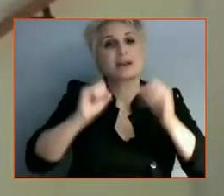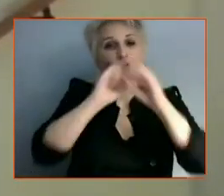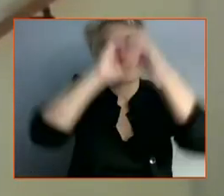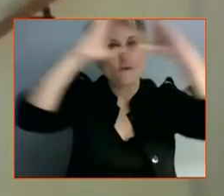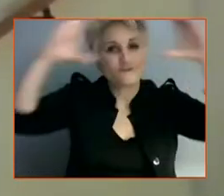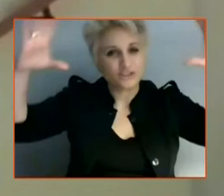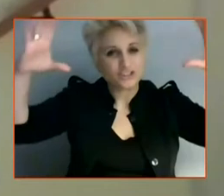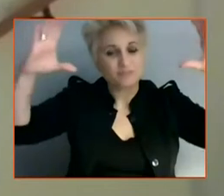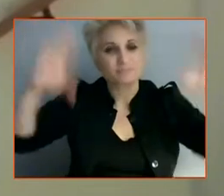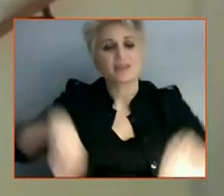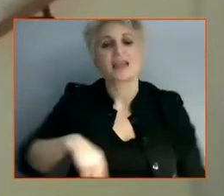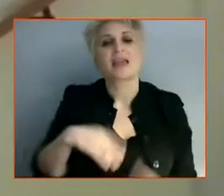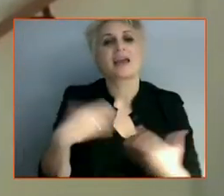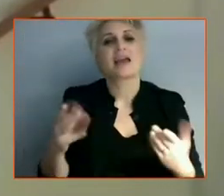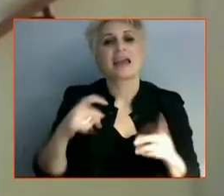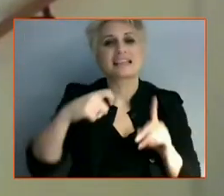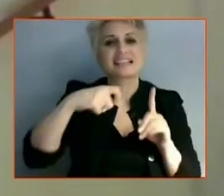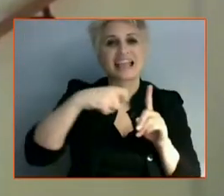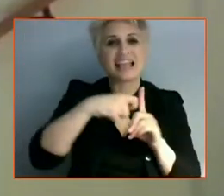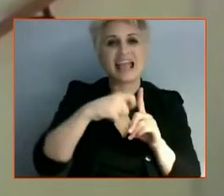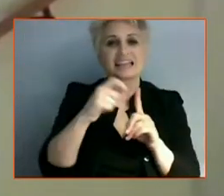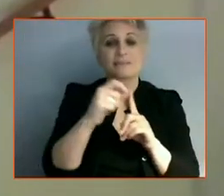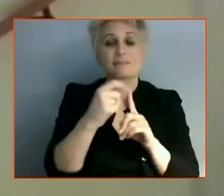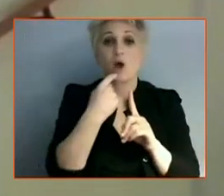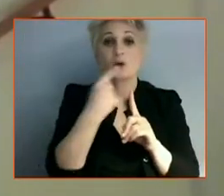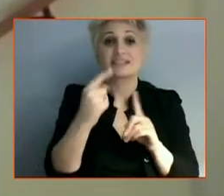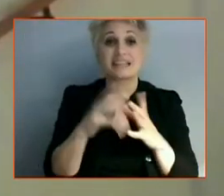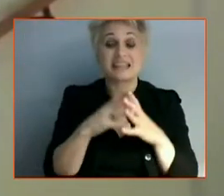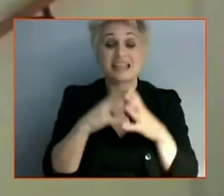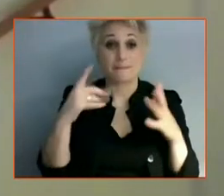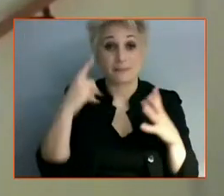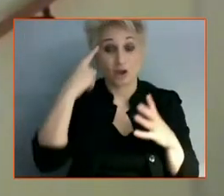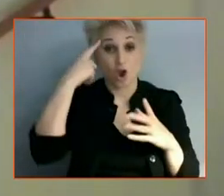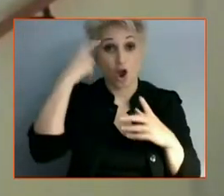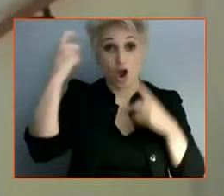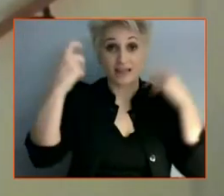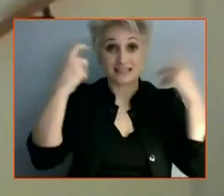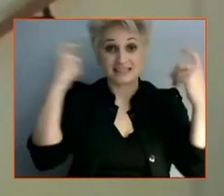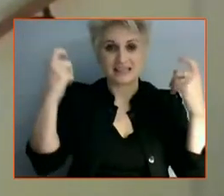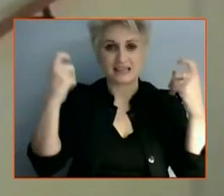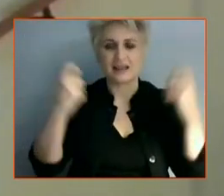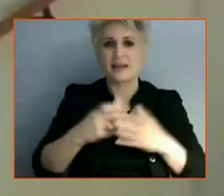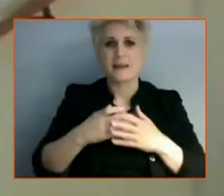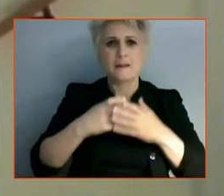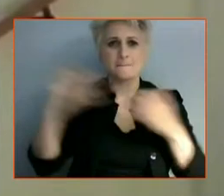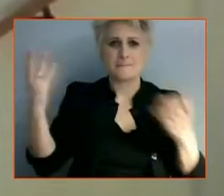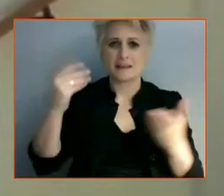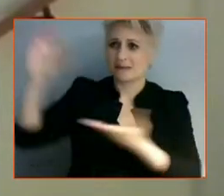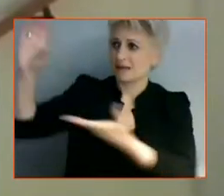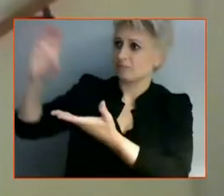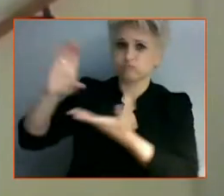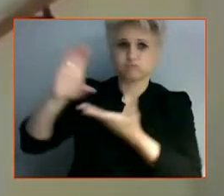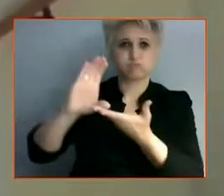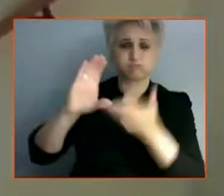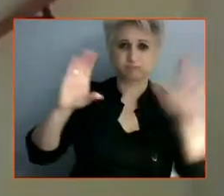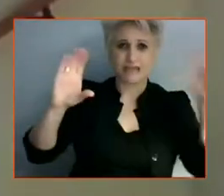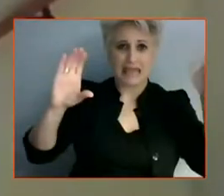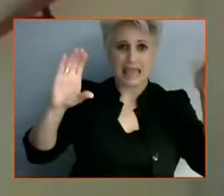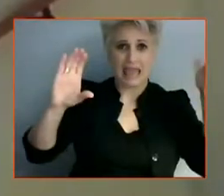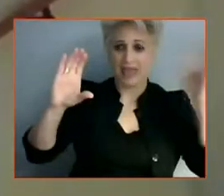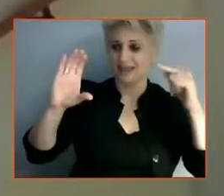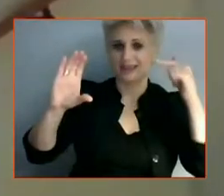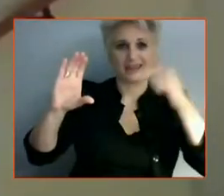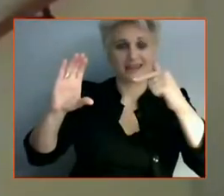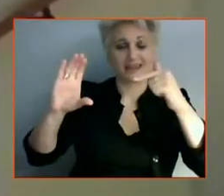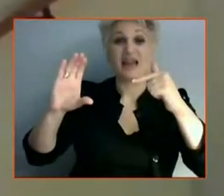Powell said in The Big Idea, while the most significant budget boost in a generation is to be applauded, it's what we do with the money that really counts, because if it's